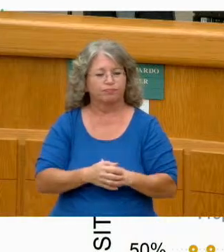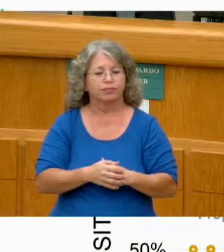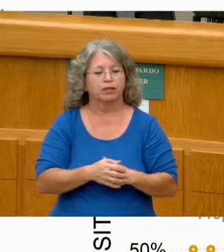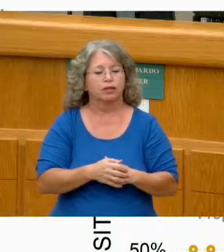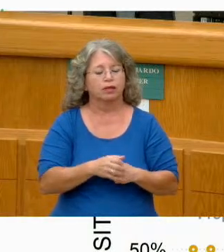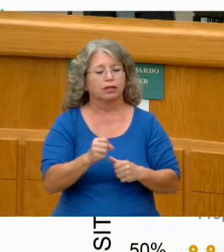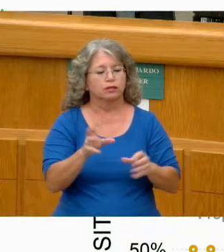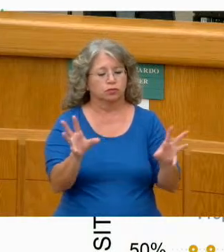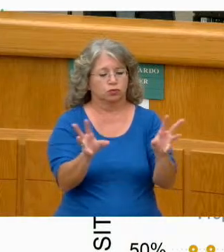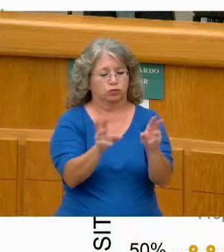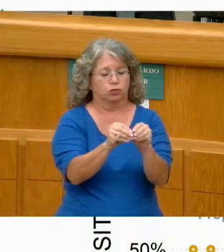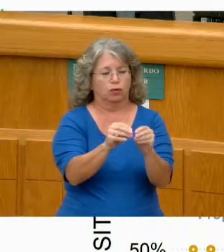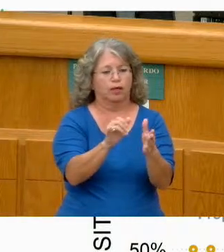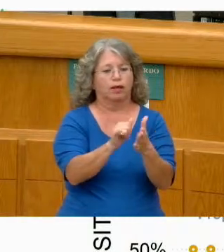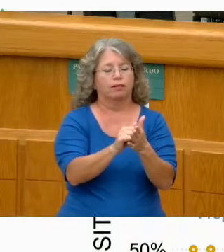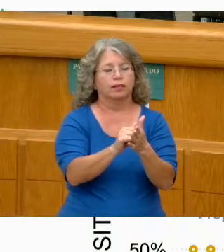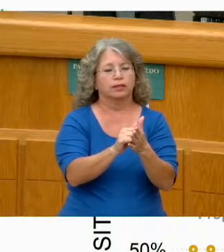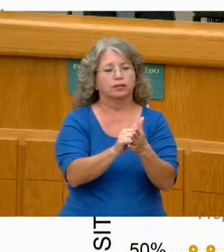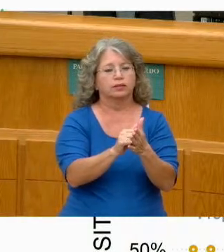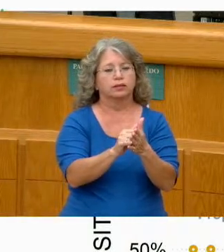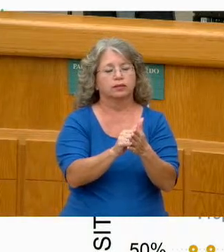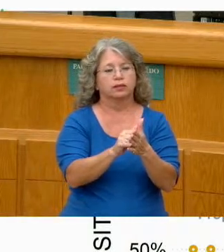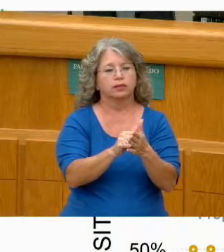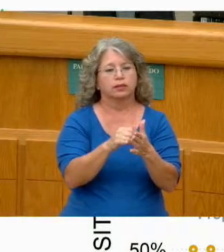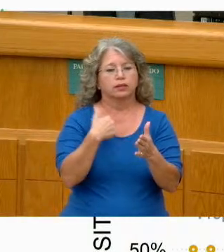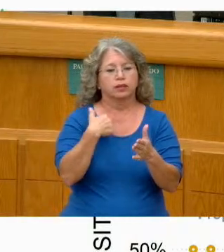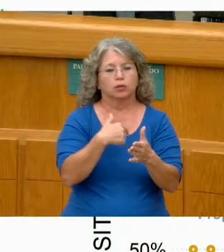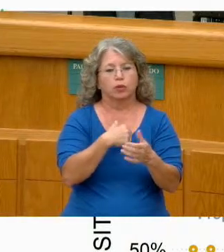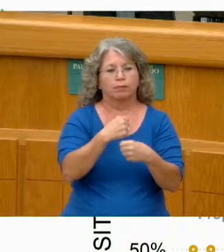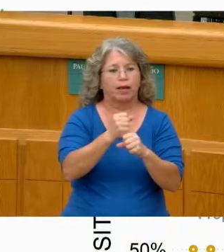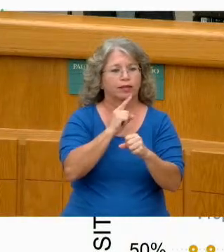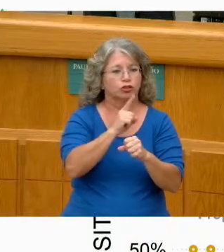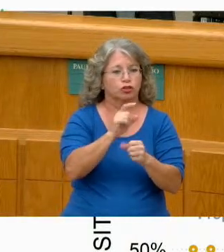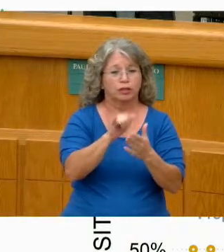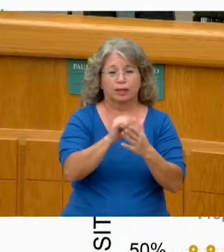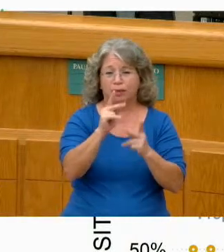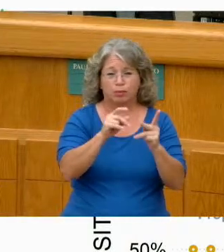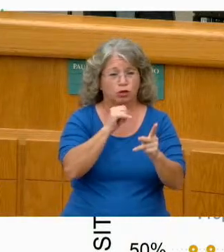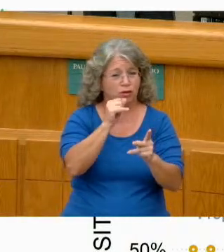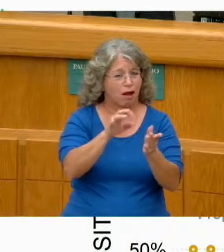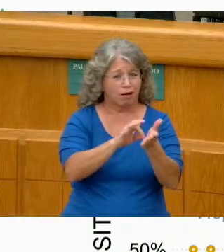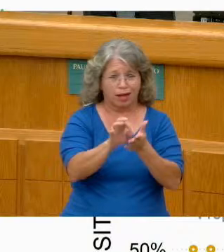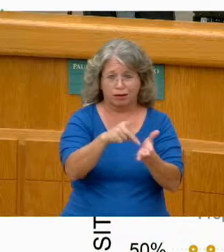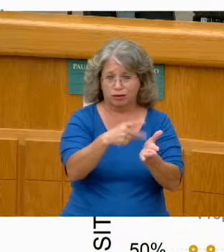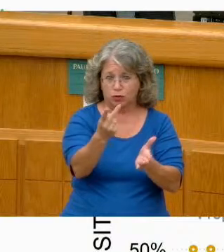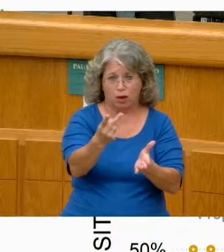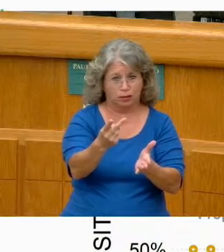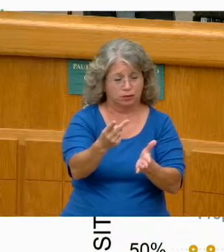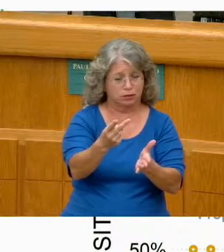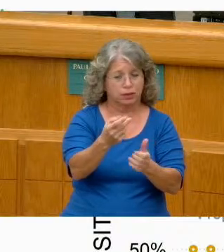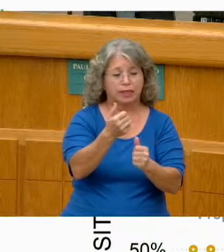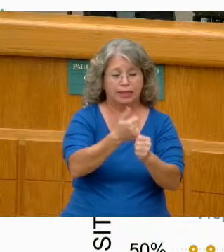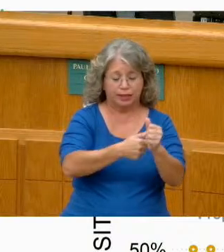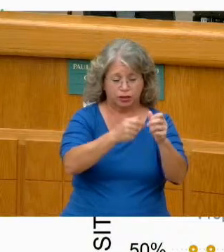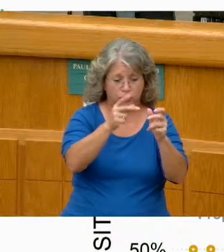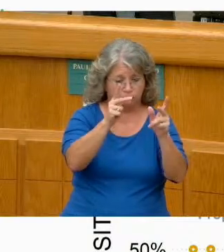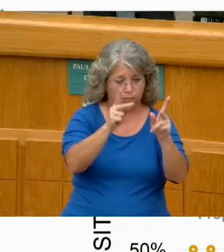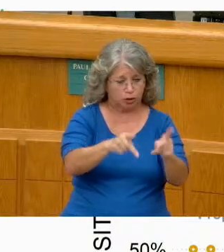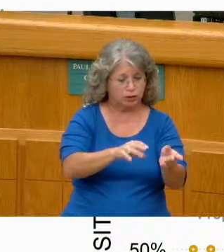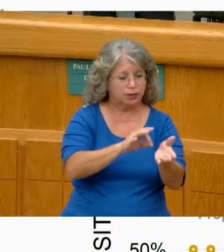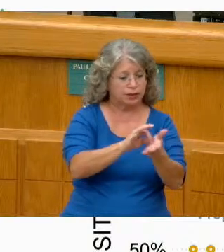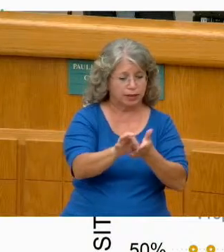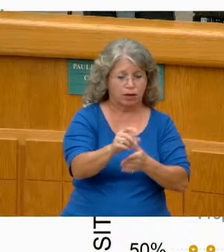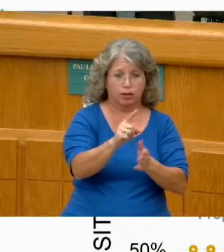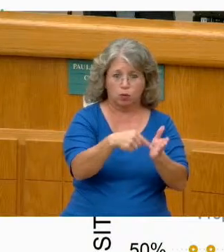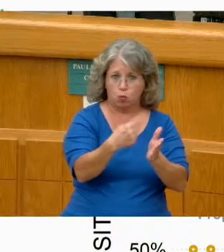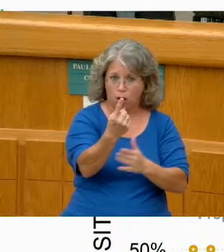these are deduplicated, which means that people aren't counted twice here. Each person's only counted once. Every person who gets tested is